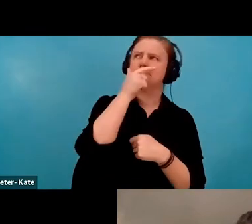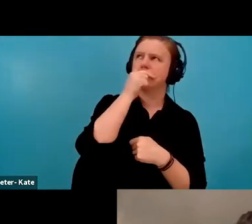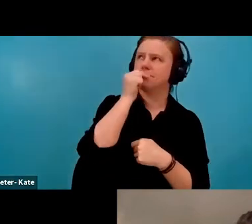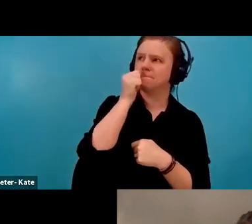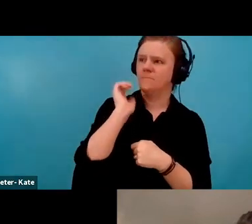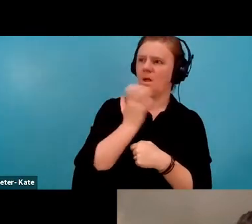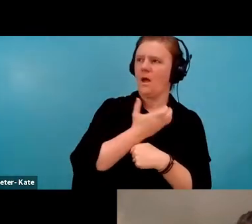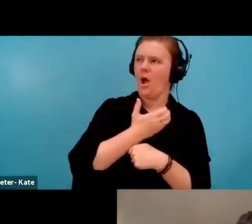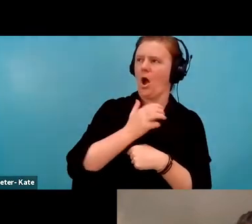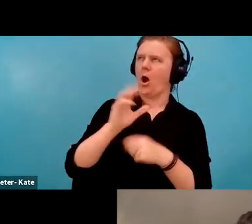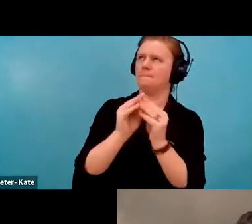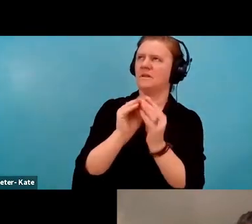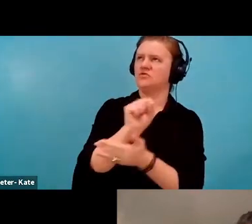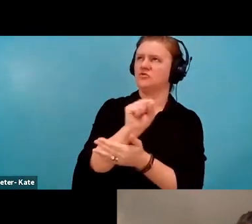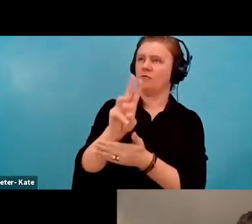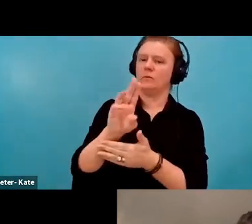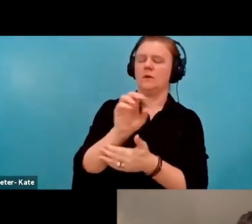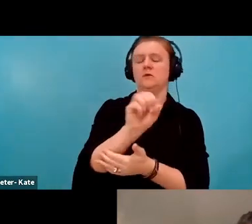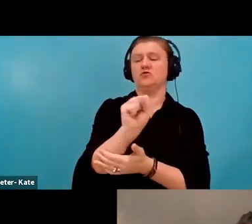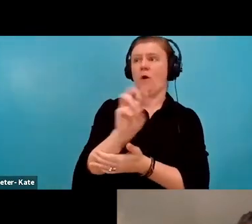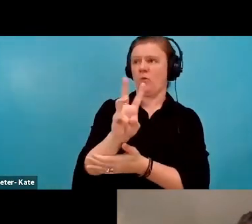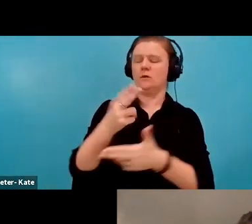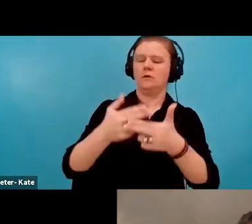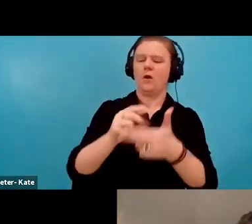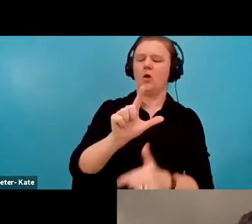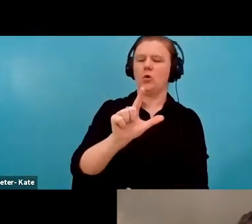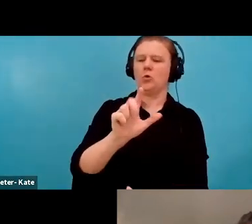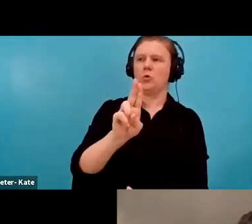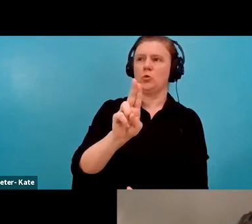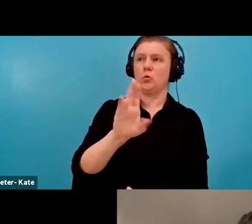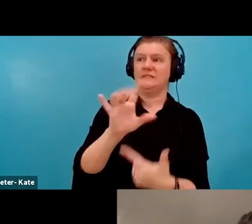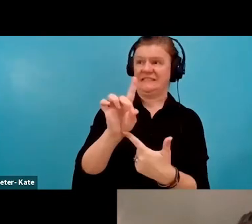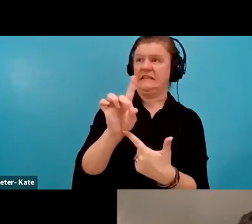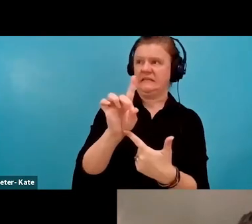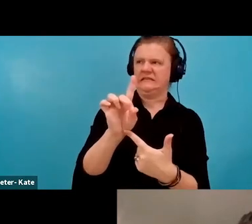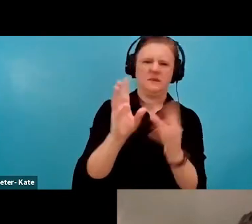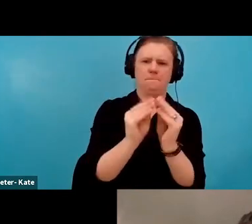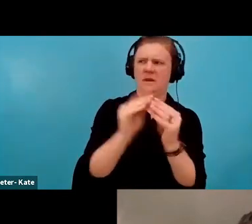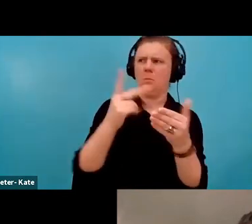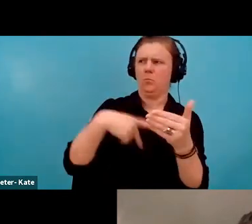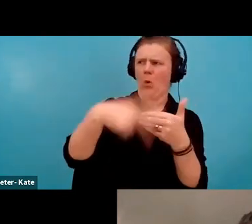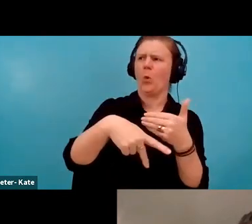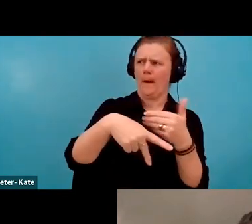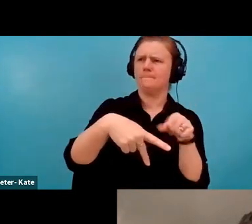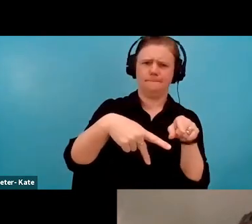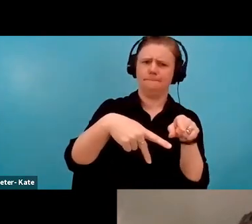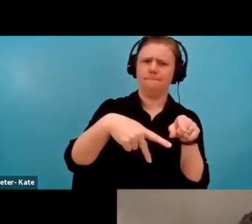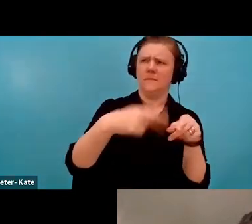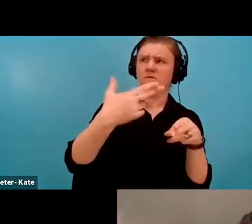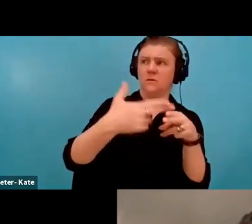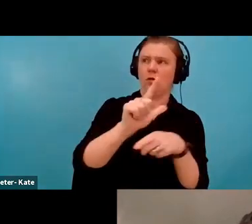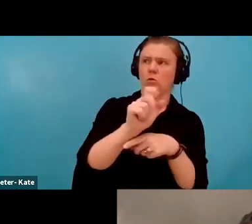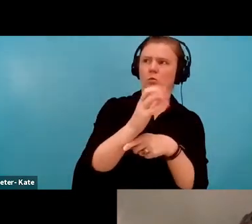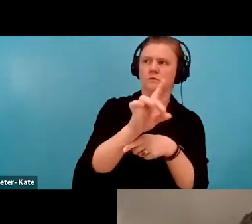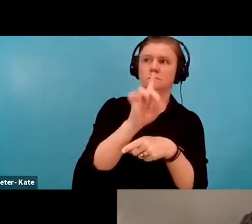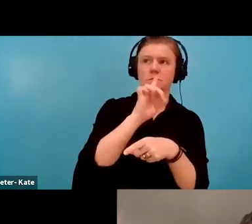called Lucid Meetings. And they have an excellent meeting program, which is, I'm